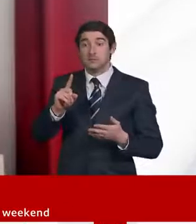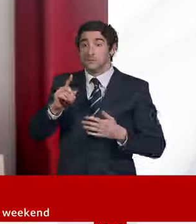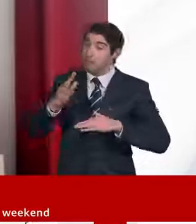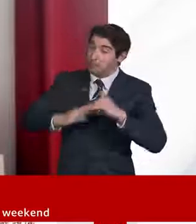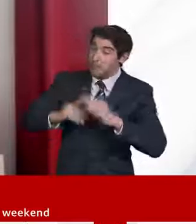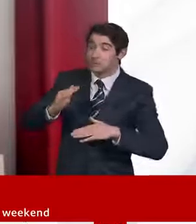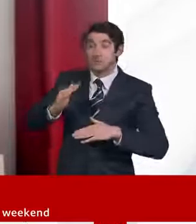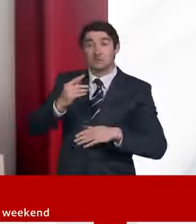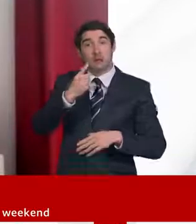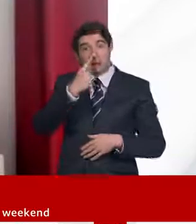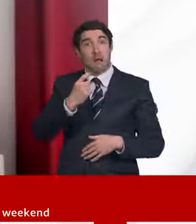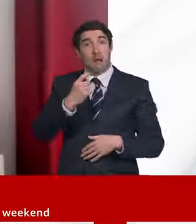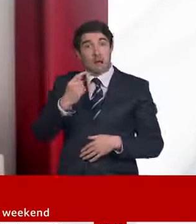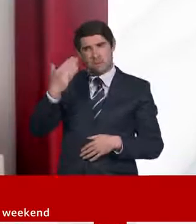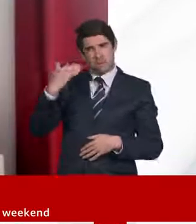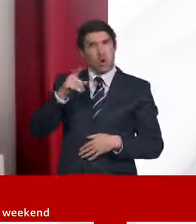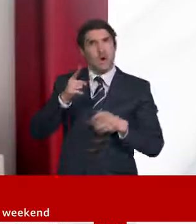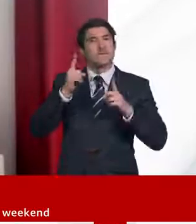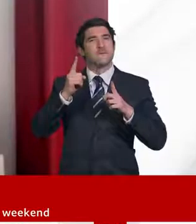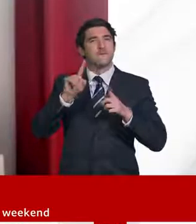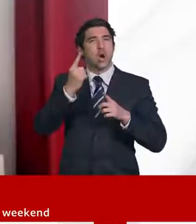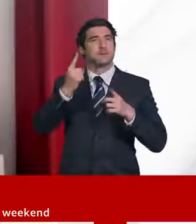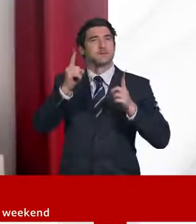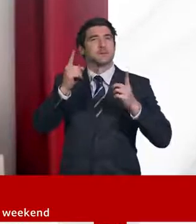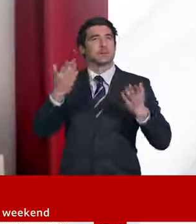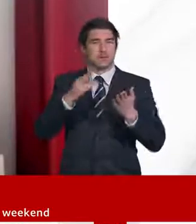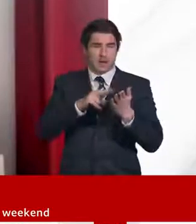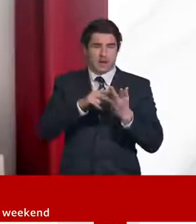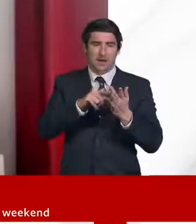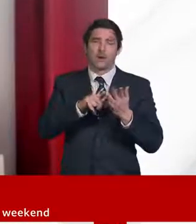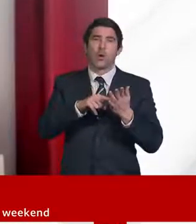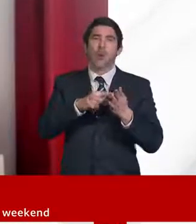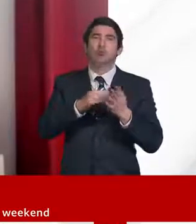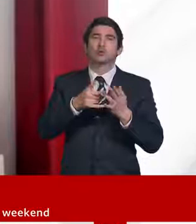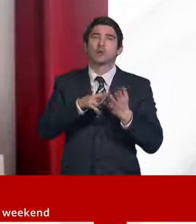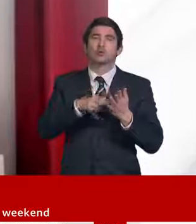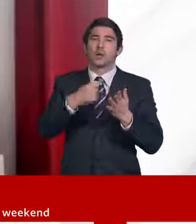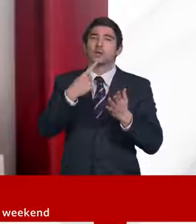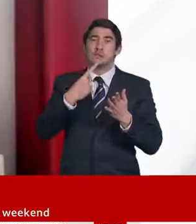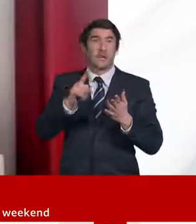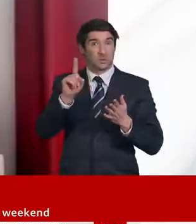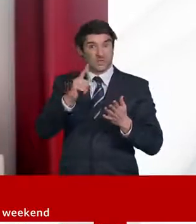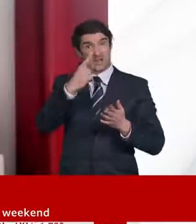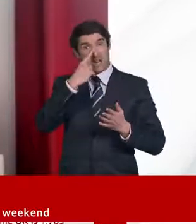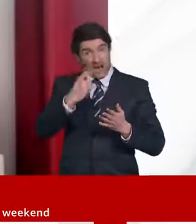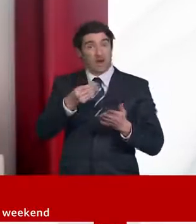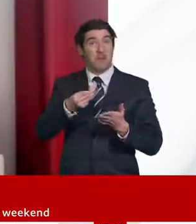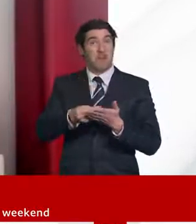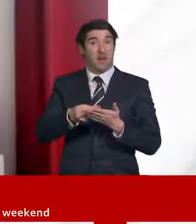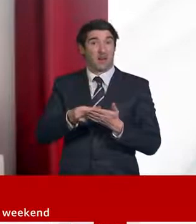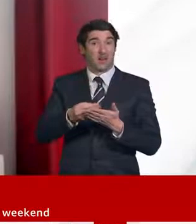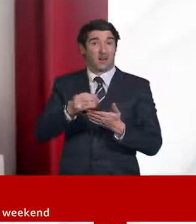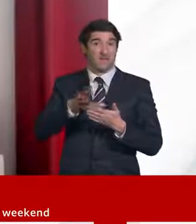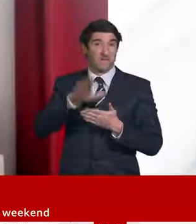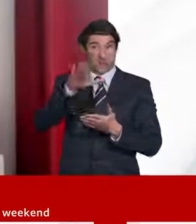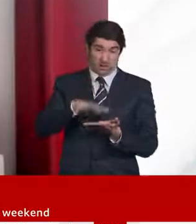by allowing people to go to non-essential jobs? Isn't it time for new guidelines on who should and who shouldn't be at work? And one